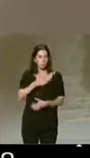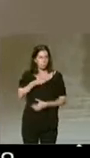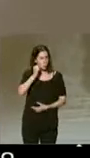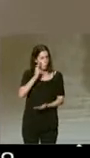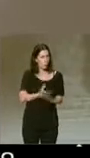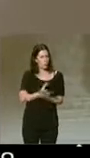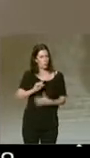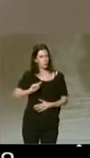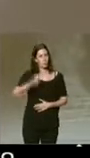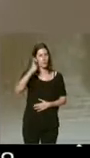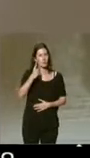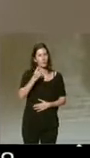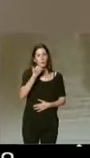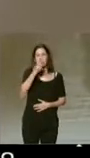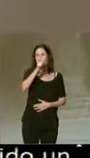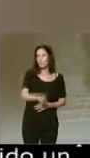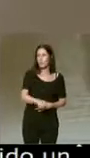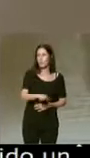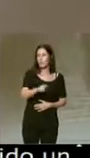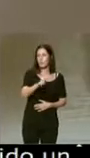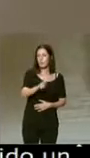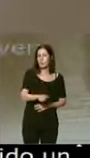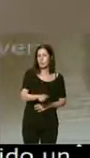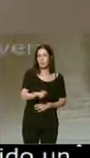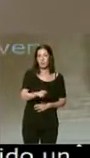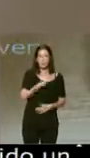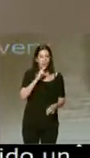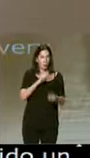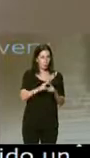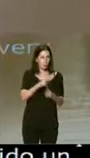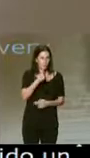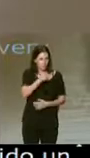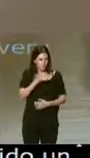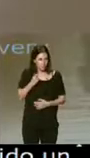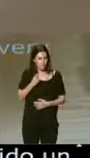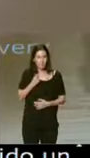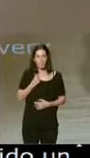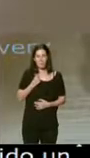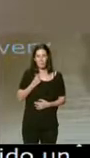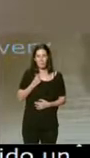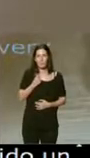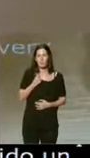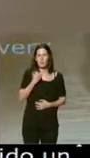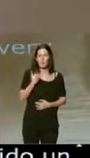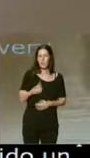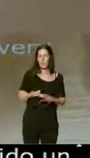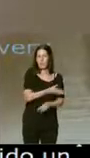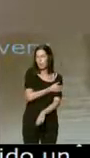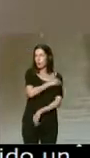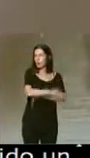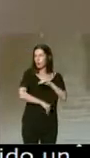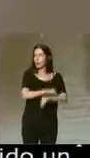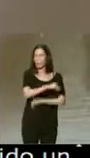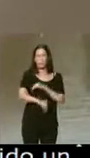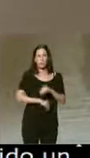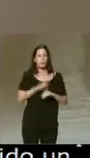So for me, this is a great challenge, an even greater challenge. There's someone who I'd rather not mention.